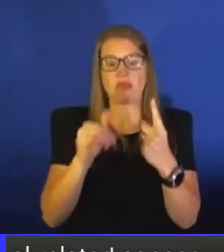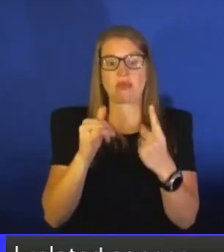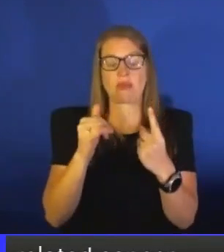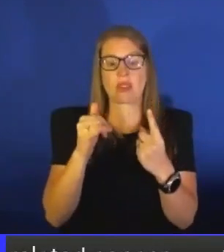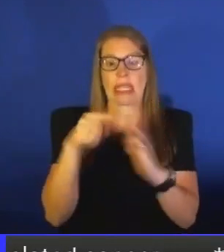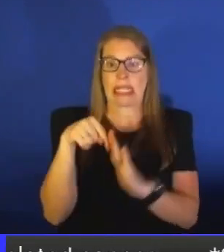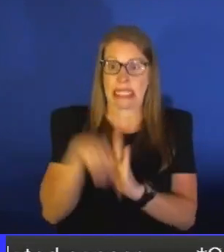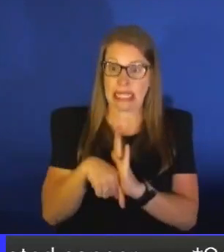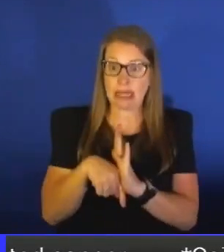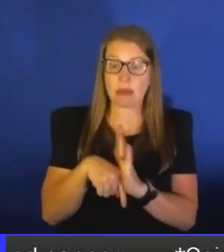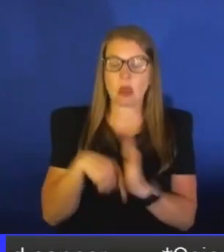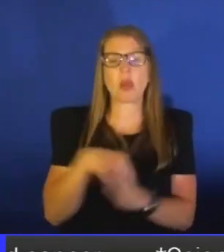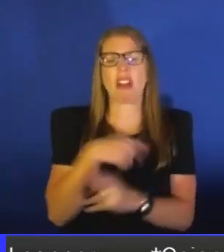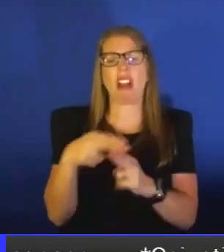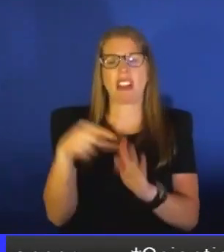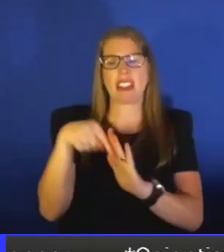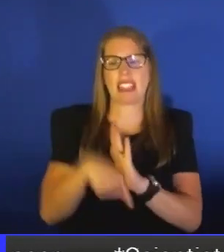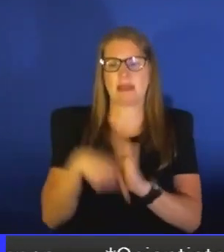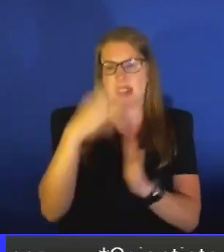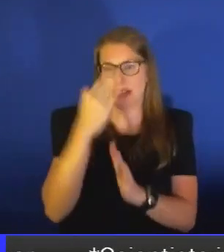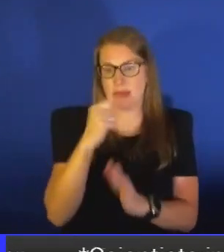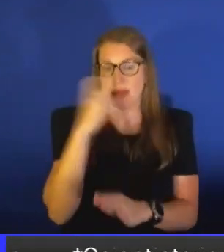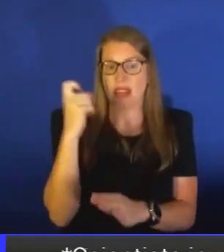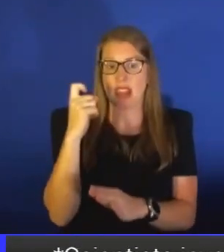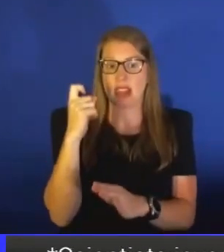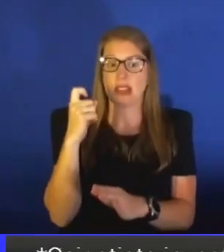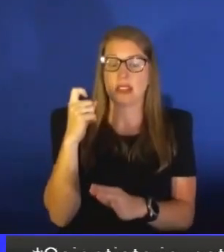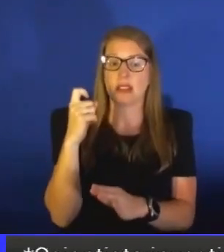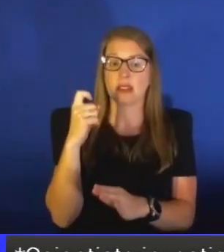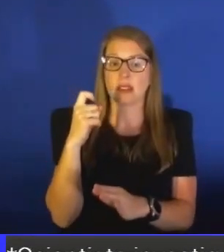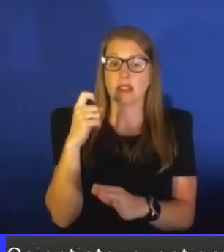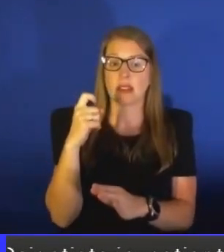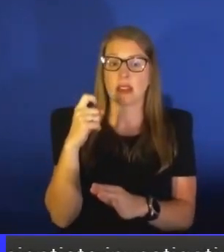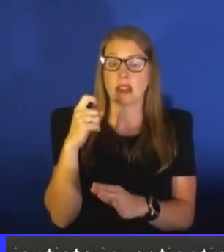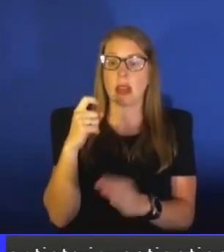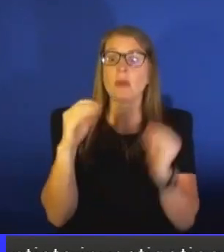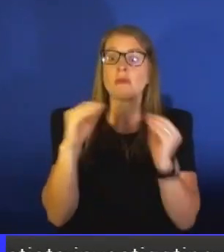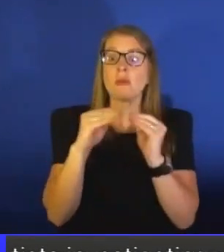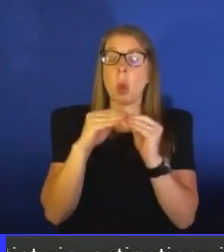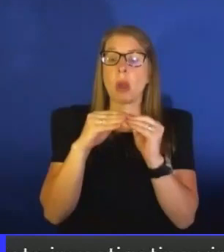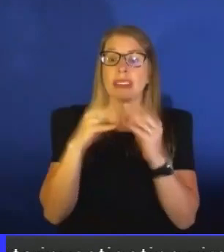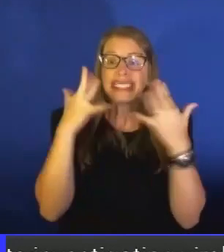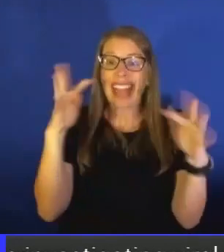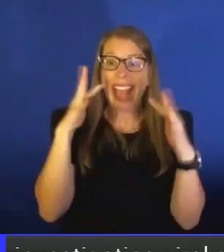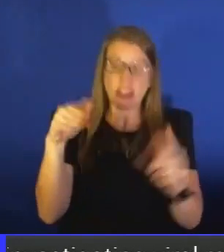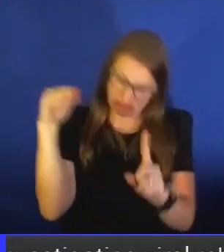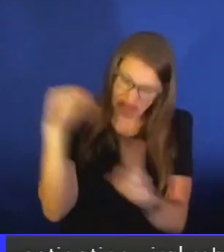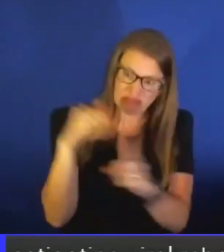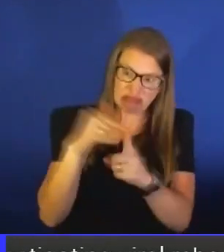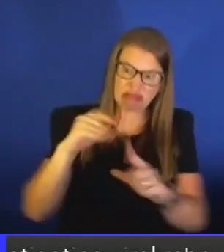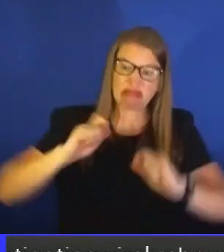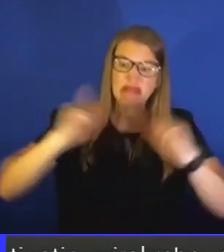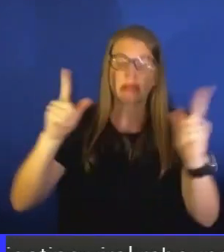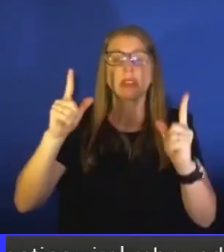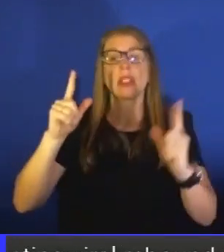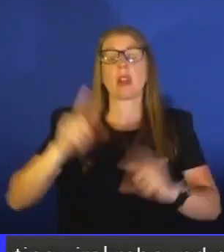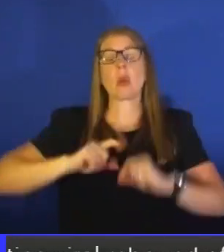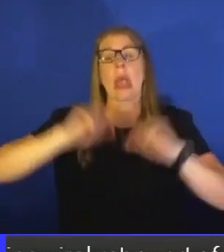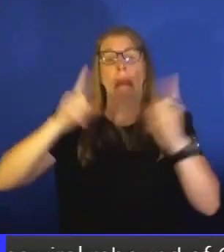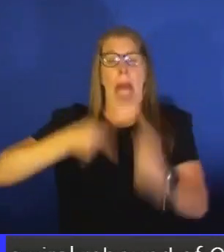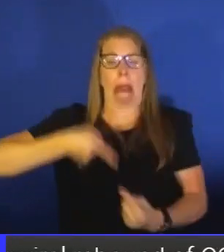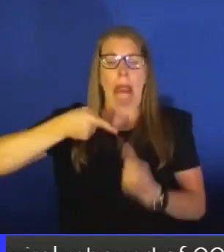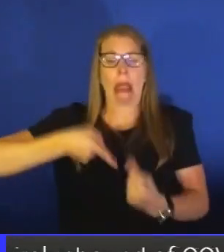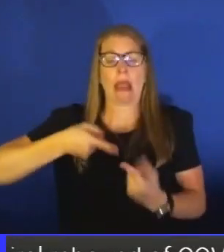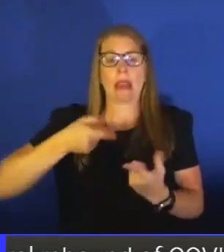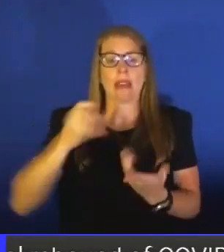we call it the deep sleep to begin with, is it took a louder tone to wake you up, it took to arouse you was more difficult, so that's the reason it was called deep